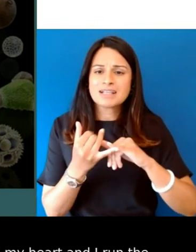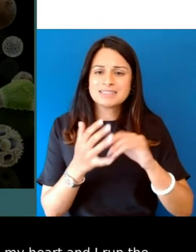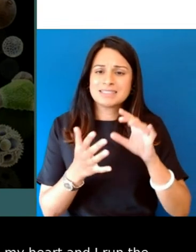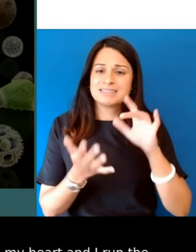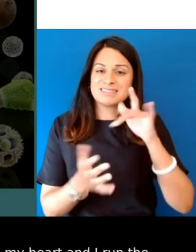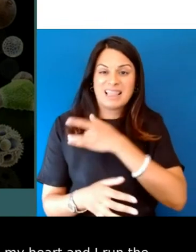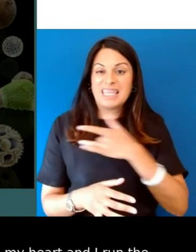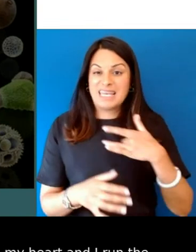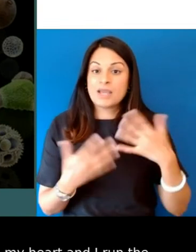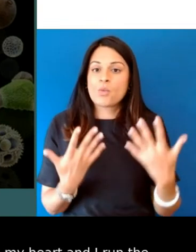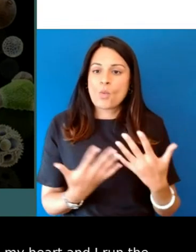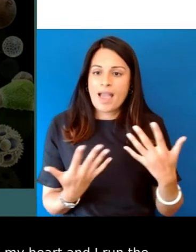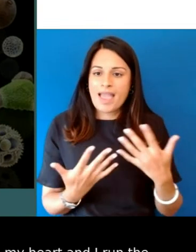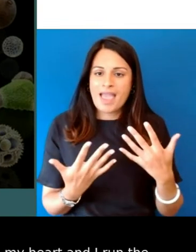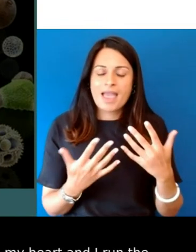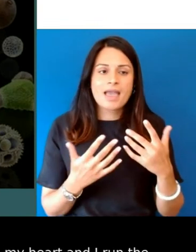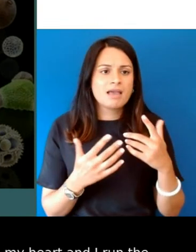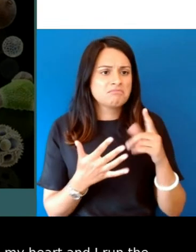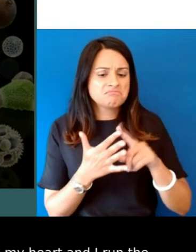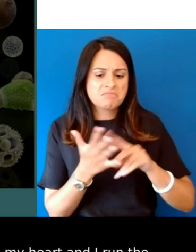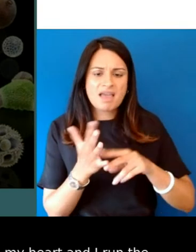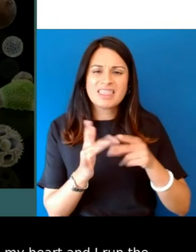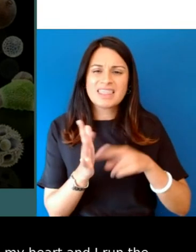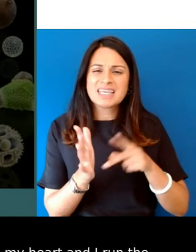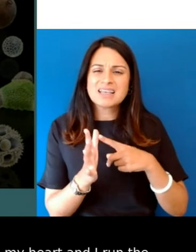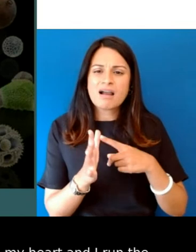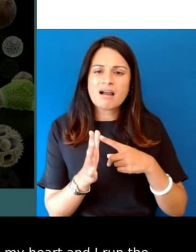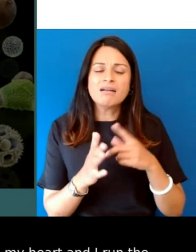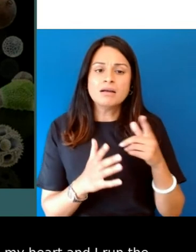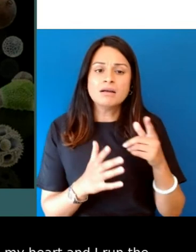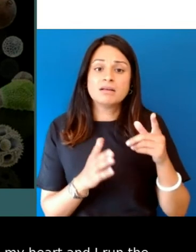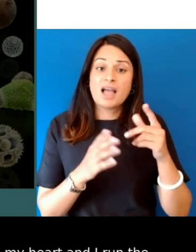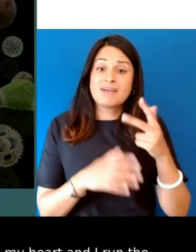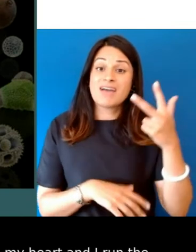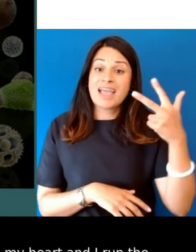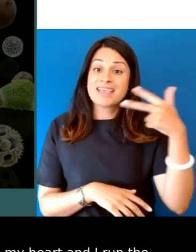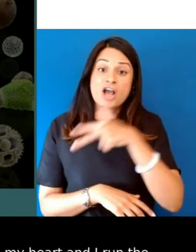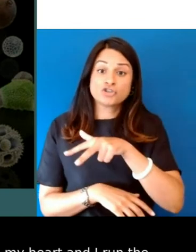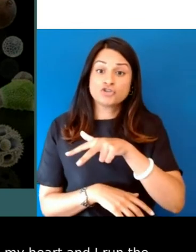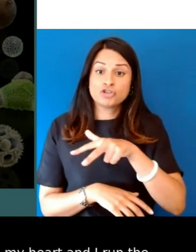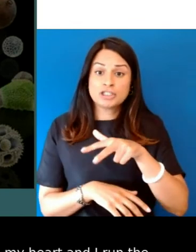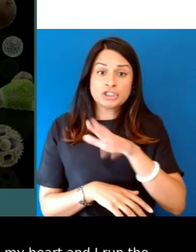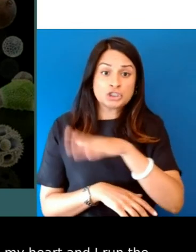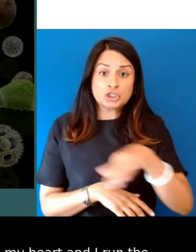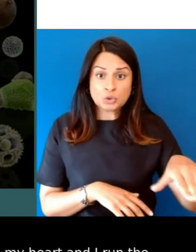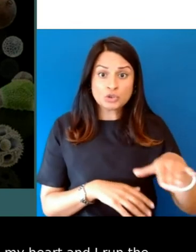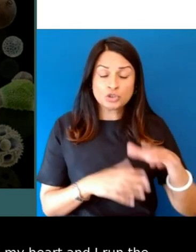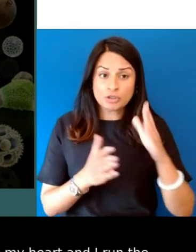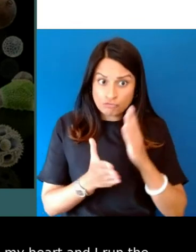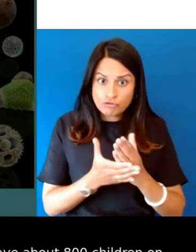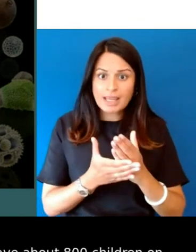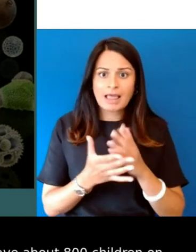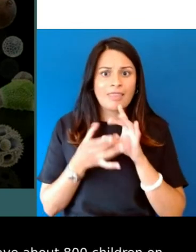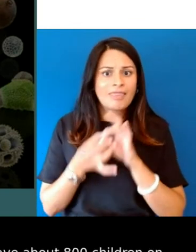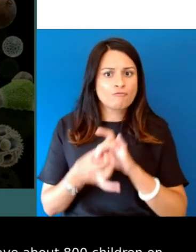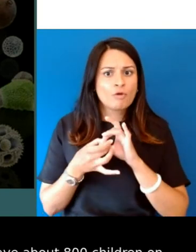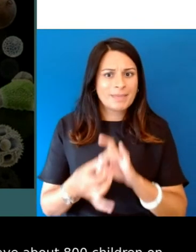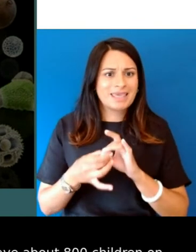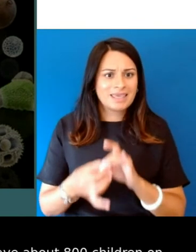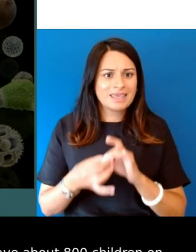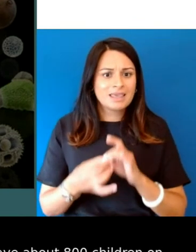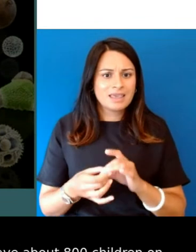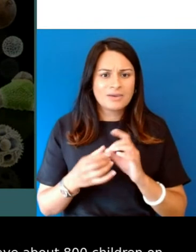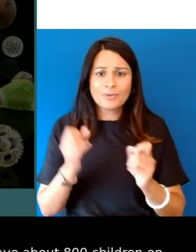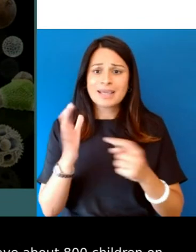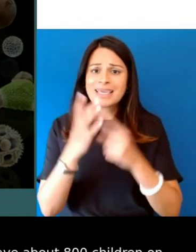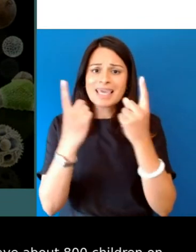we have about 800 children on immunotherapy for severe allergic rhinitis so i'm going to go through um all the key things that you need